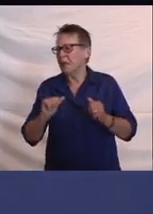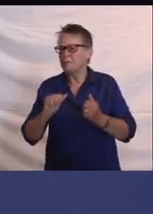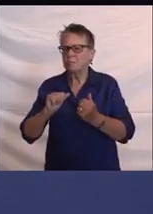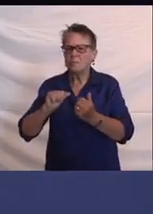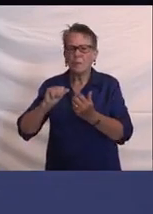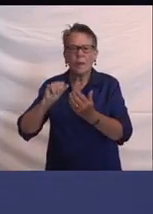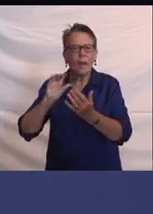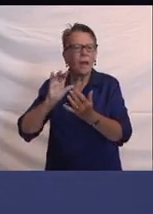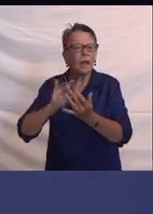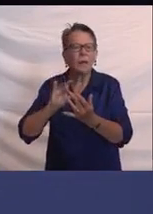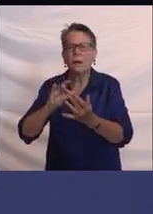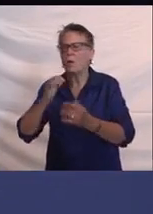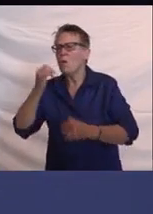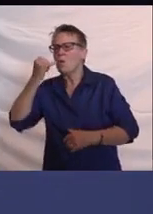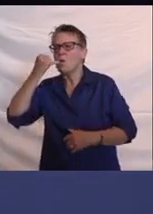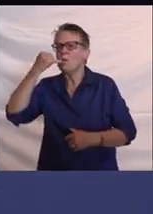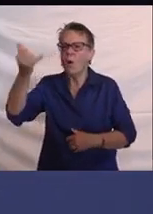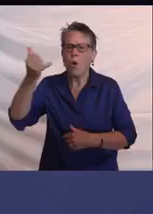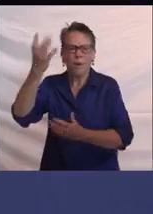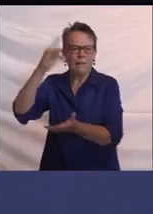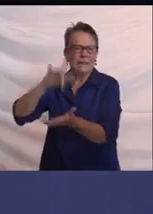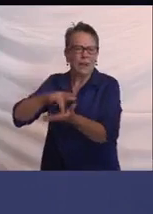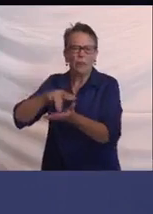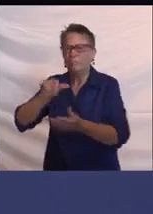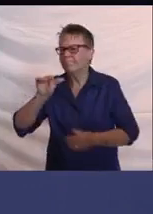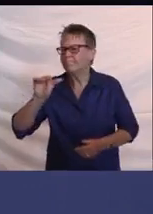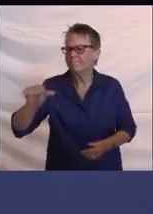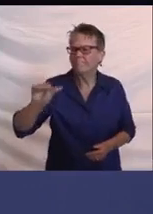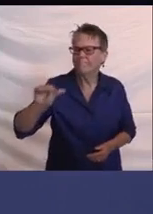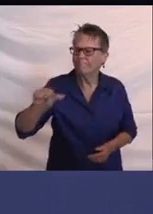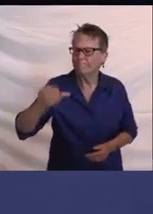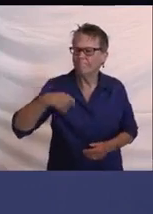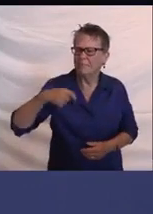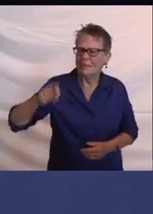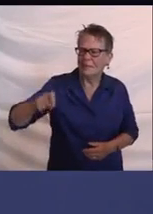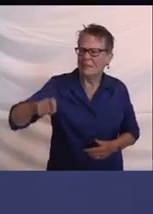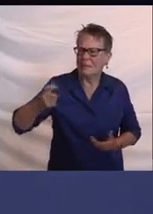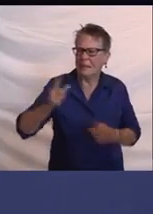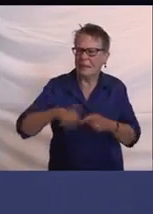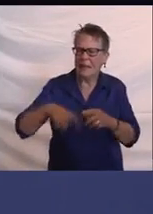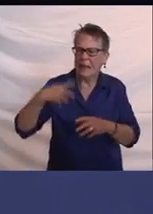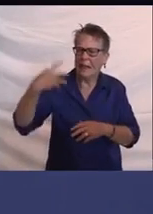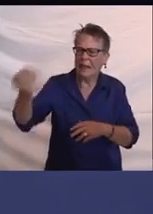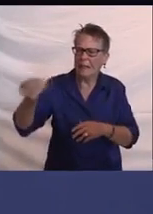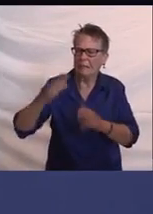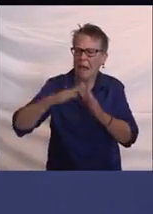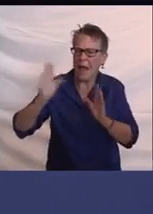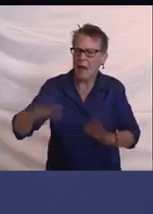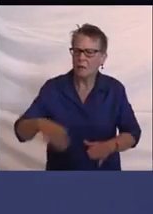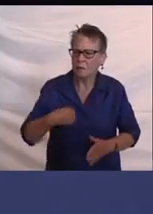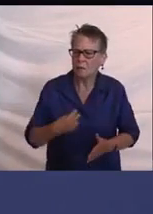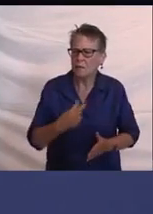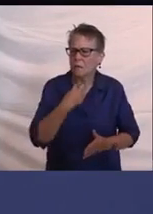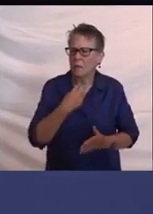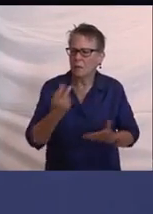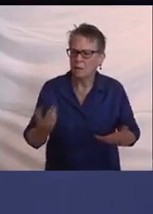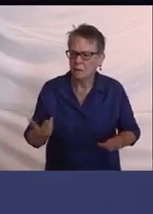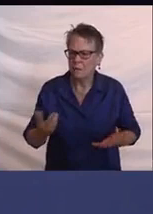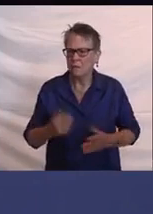1-855-568-0545. In the meantime, we will continue our efforts to vaccinate as many individuals as possible, especially 12